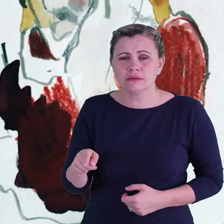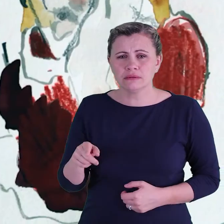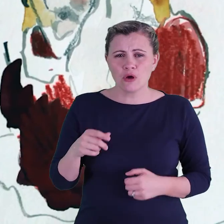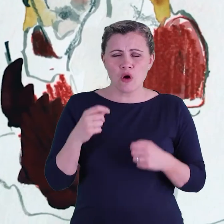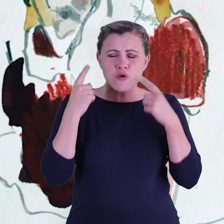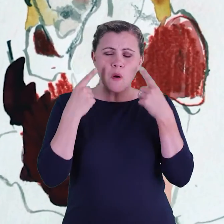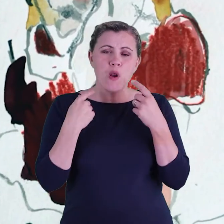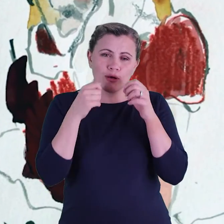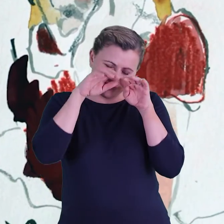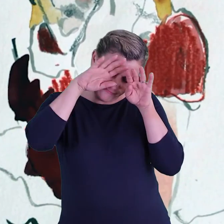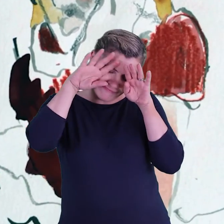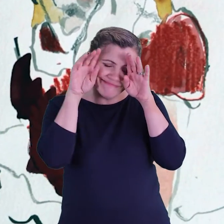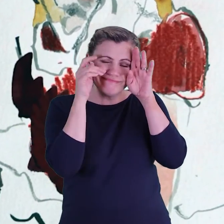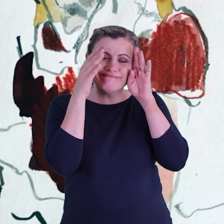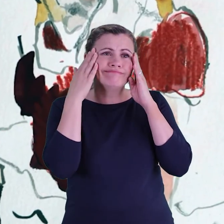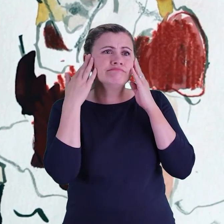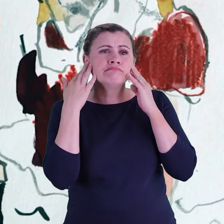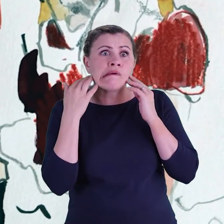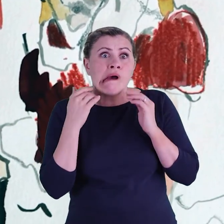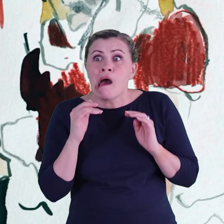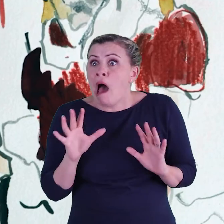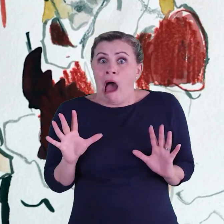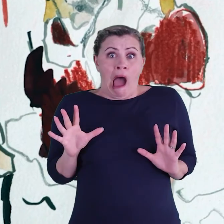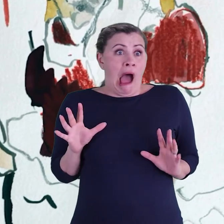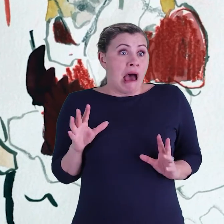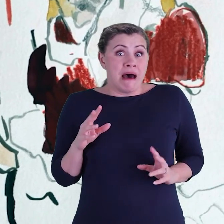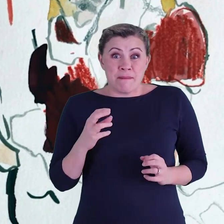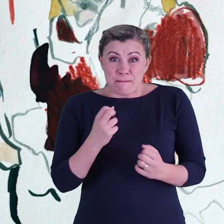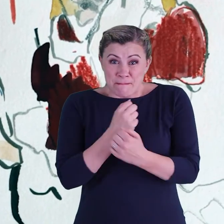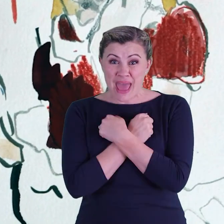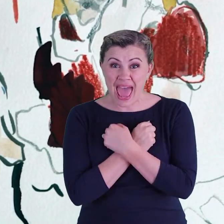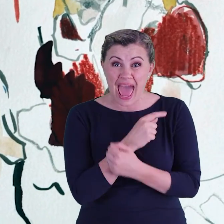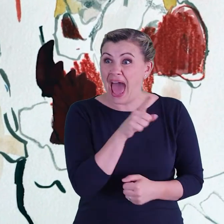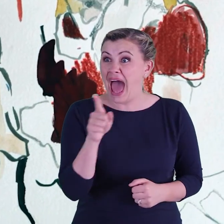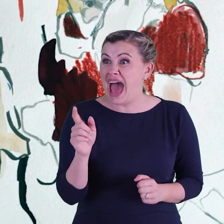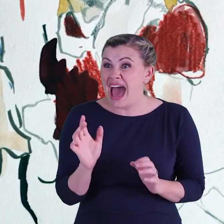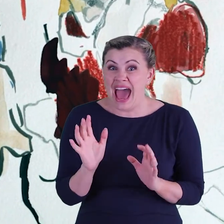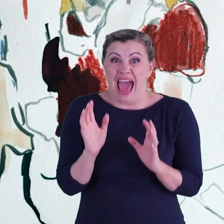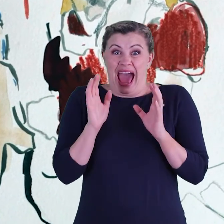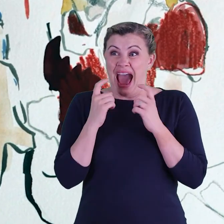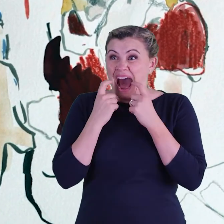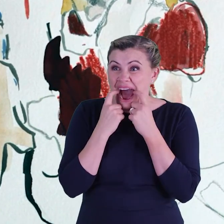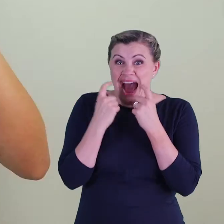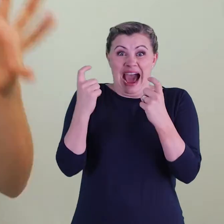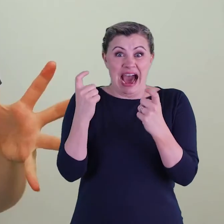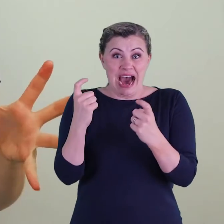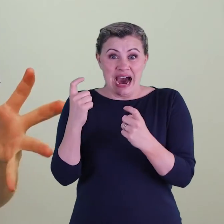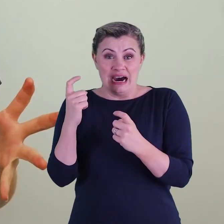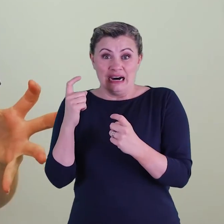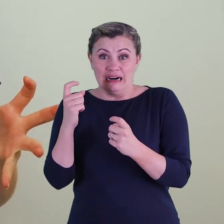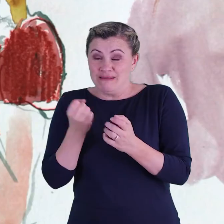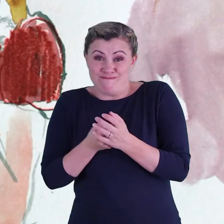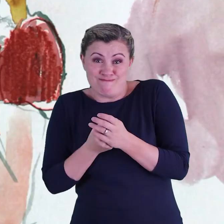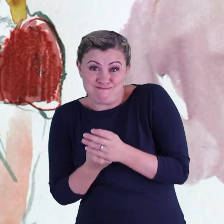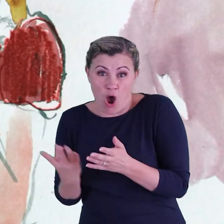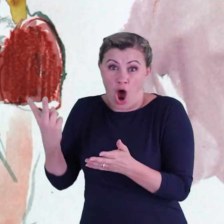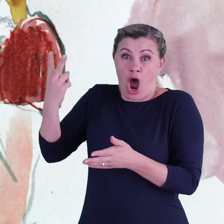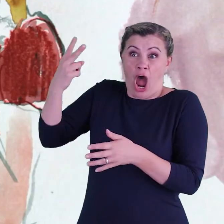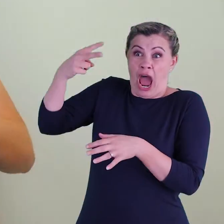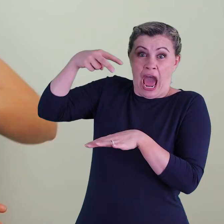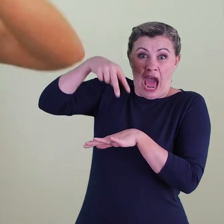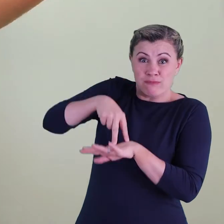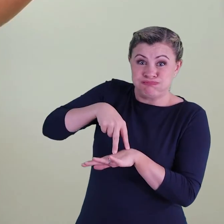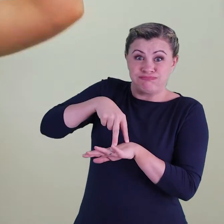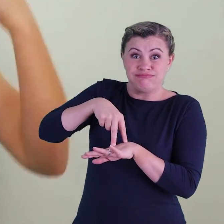Bear. Goldilocks awoke, and squinting through her hair, she screamed,